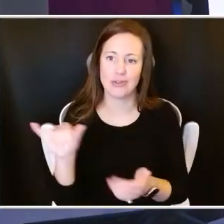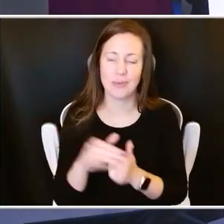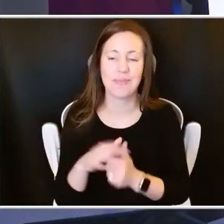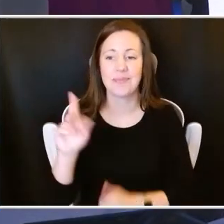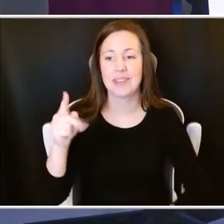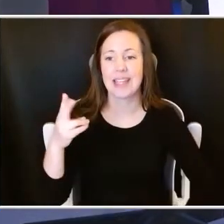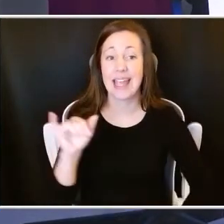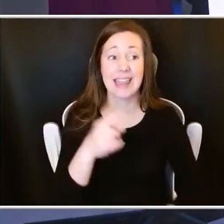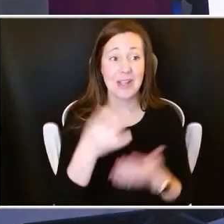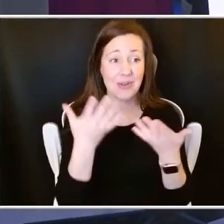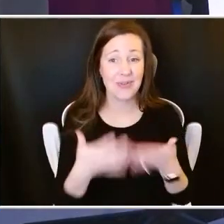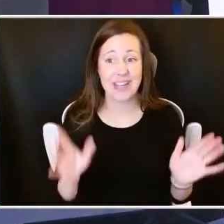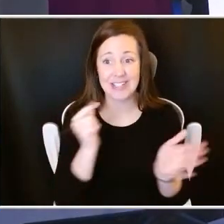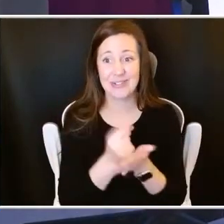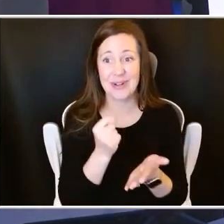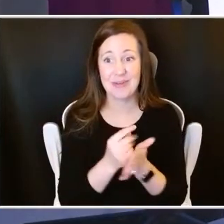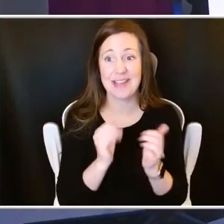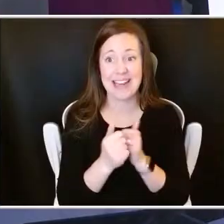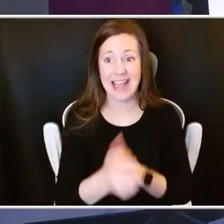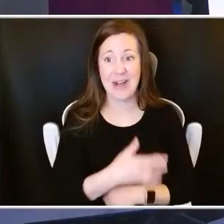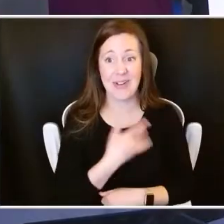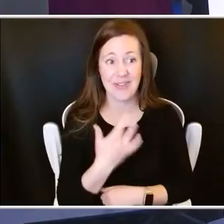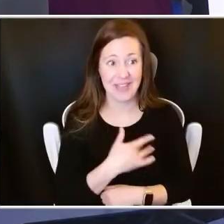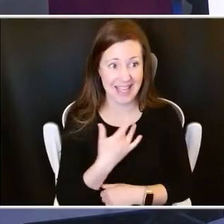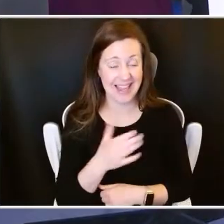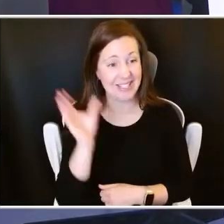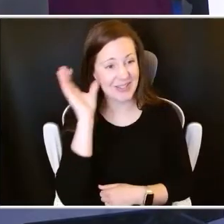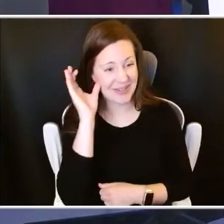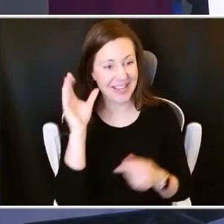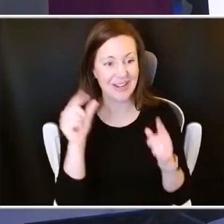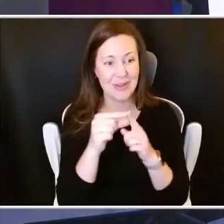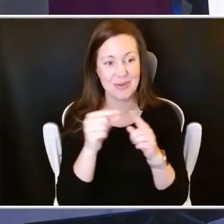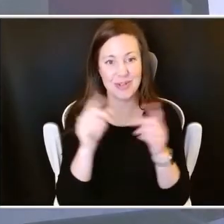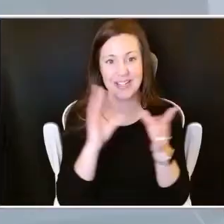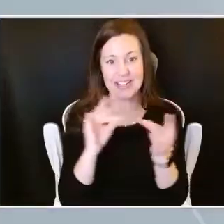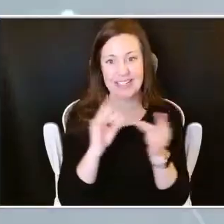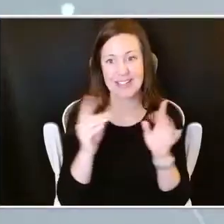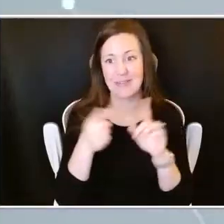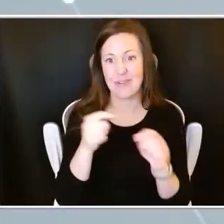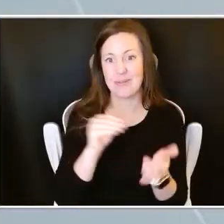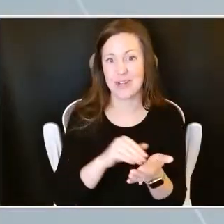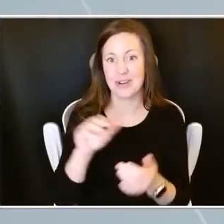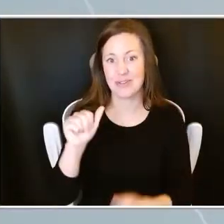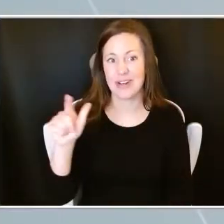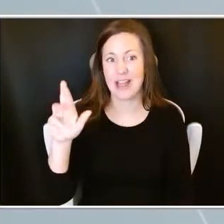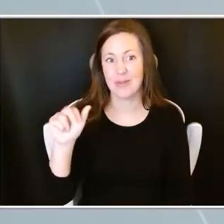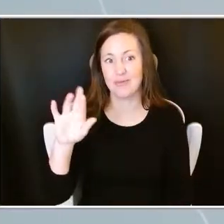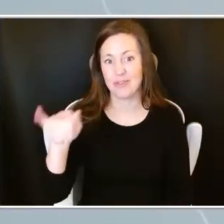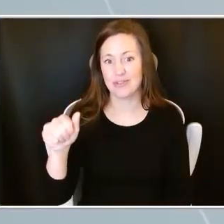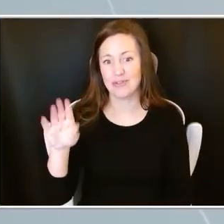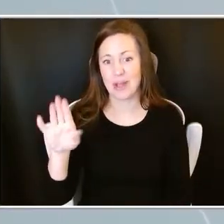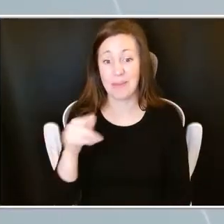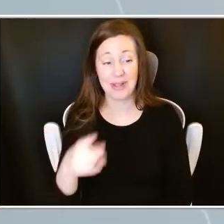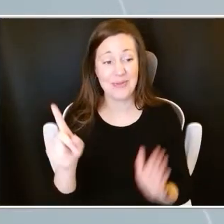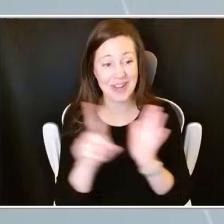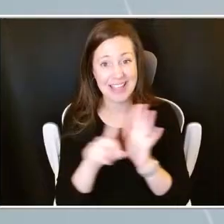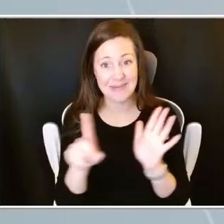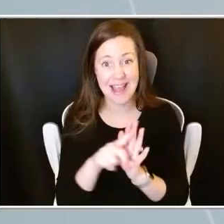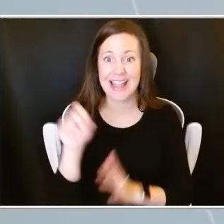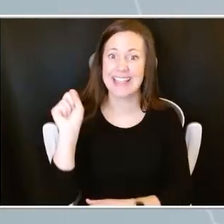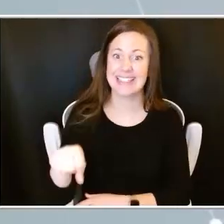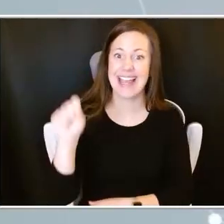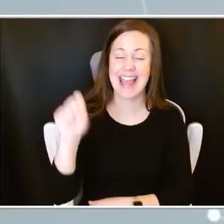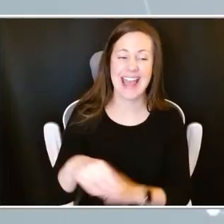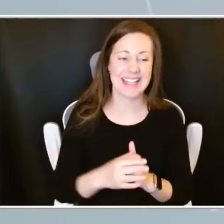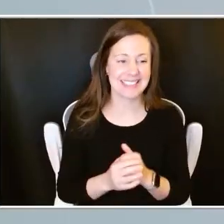treatment. How does it feel to hear those words from Dr. Al-Rajabi, cancer-free? You rang the bell? I rang the bell. I'm currently still